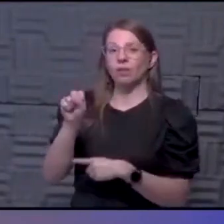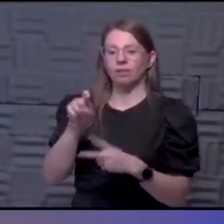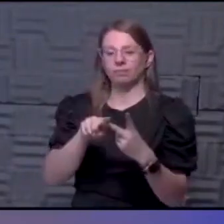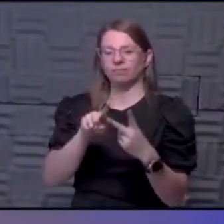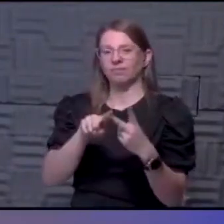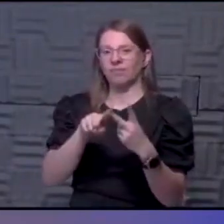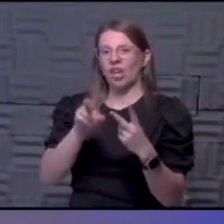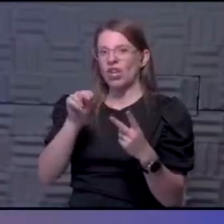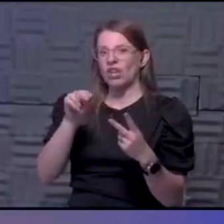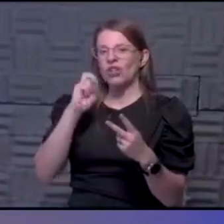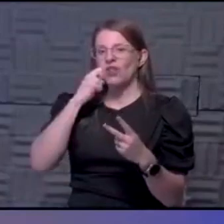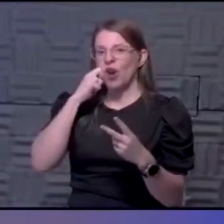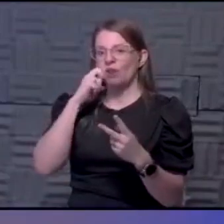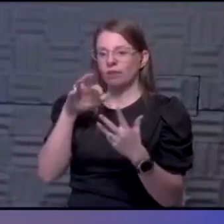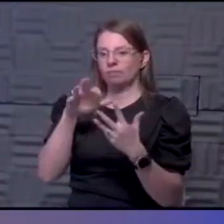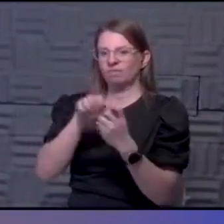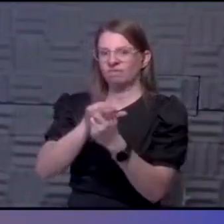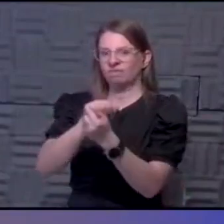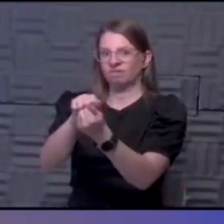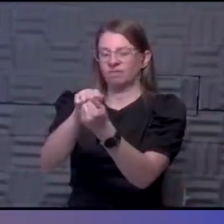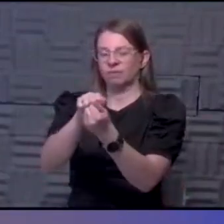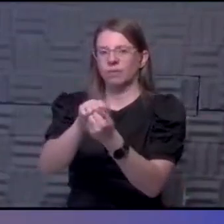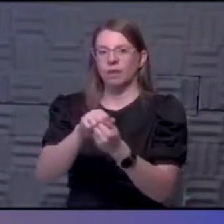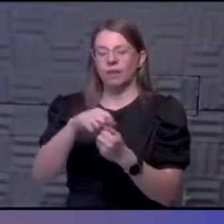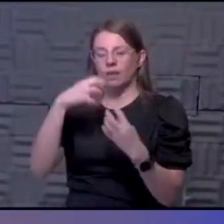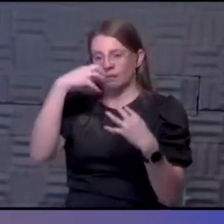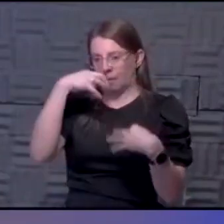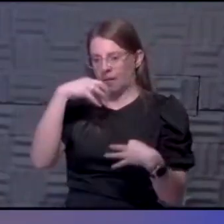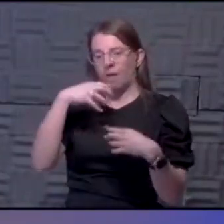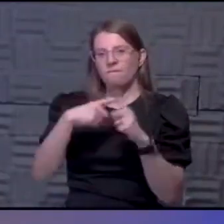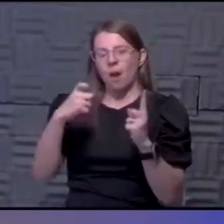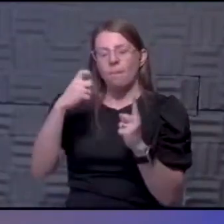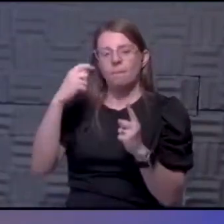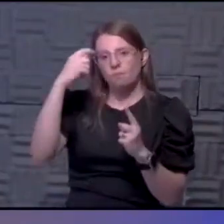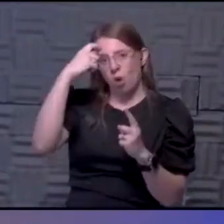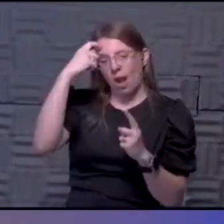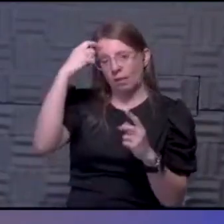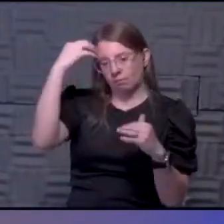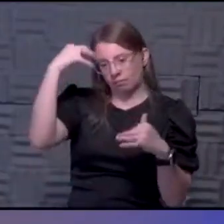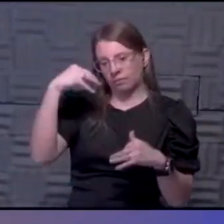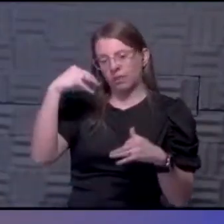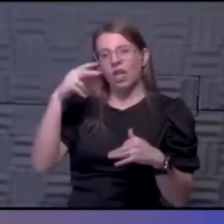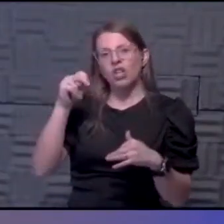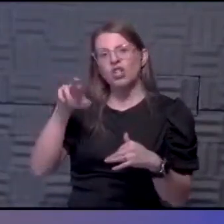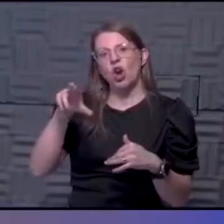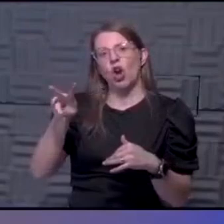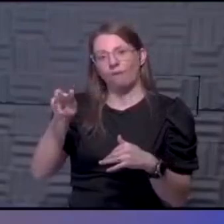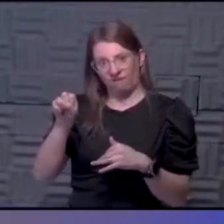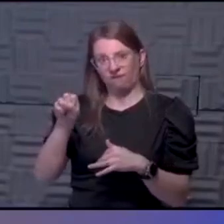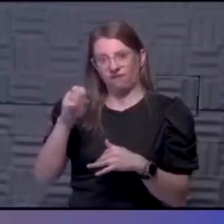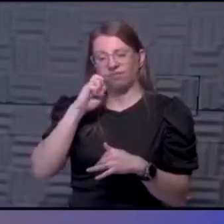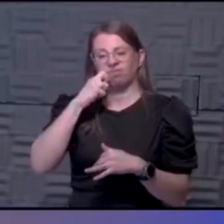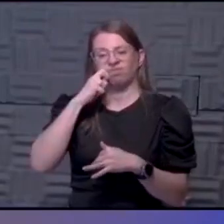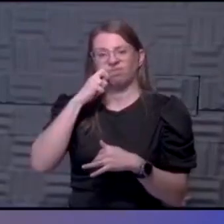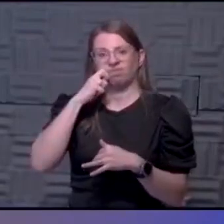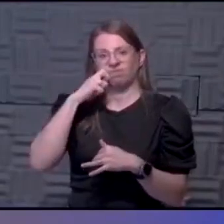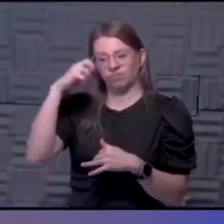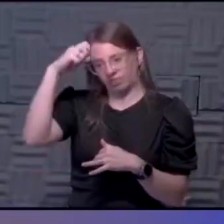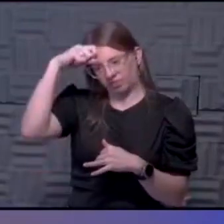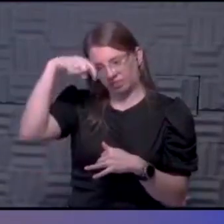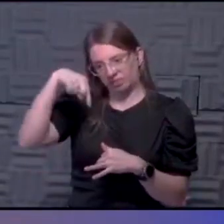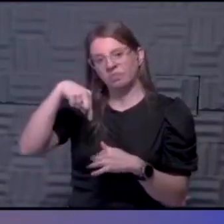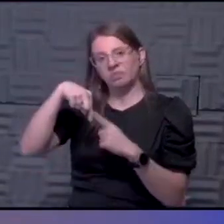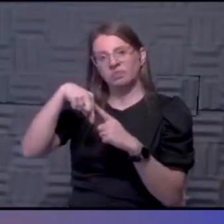to attack nerves, and the small fibers that are coming down from your brain are basically direct little nerve extensions. And so if those